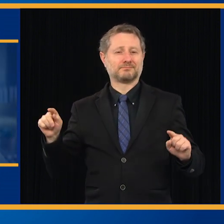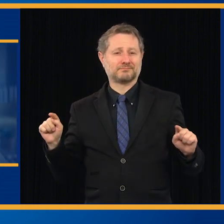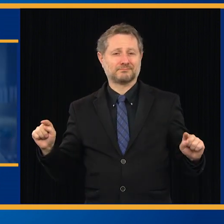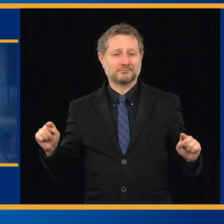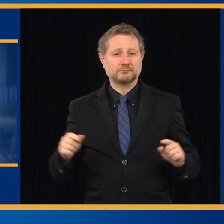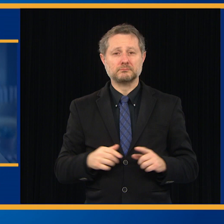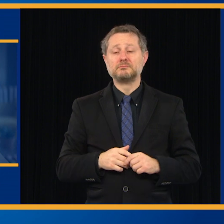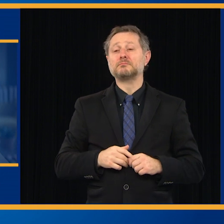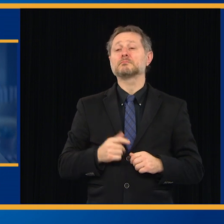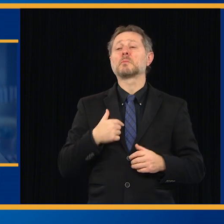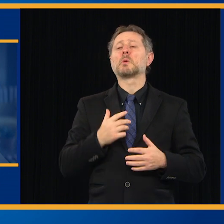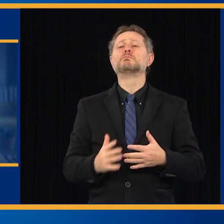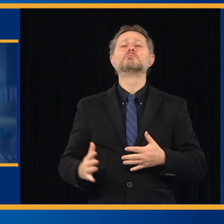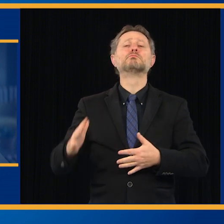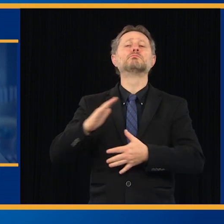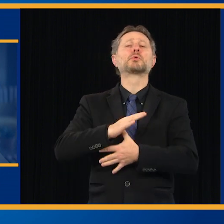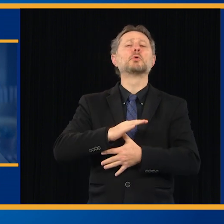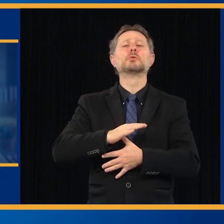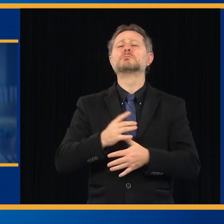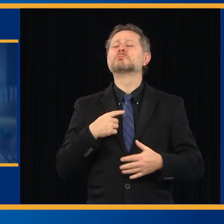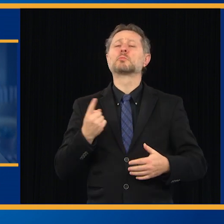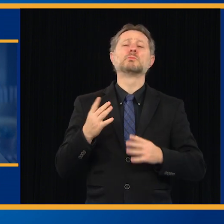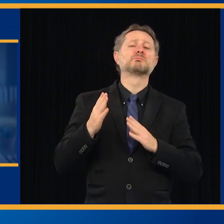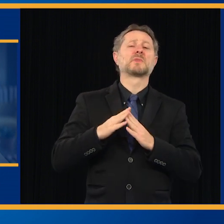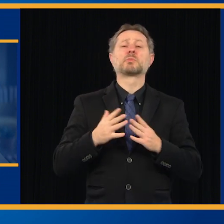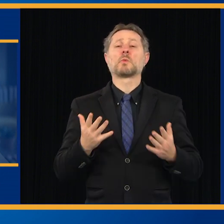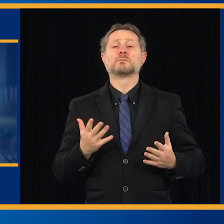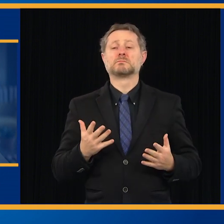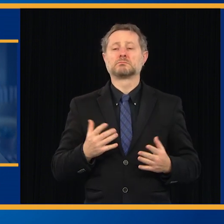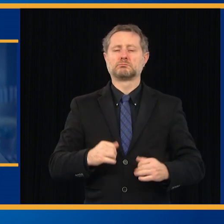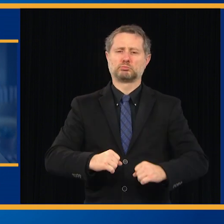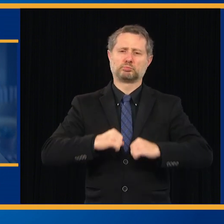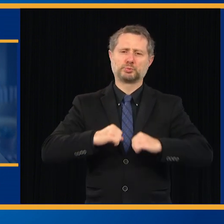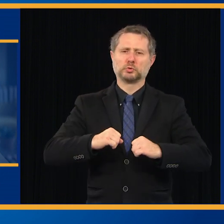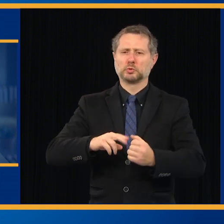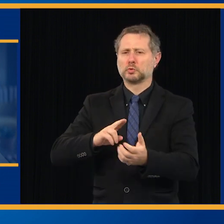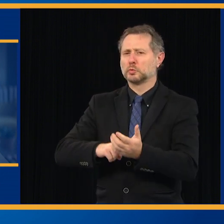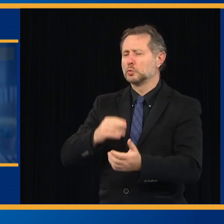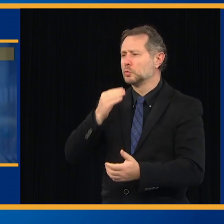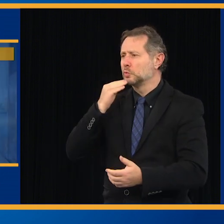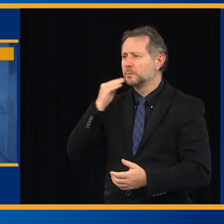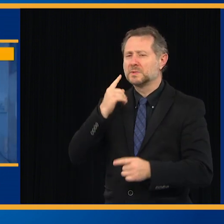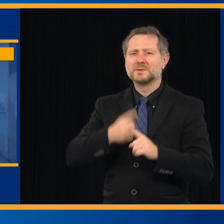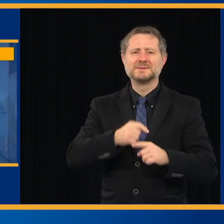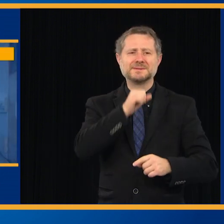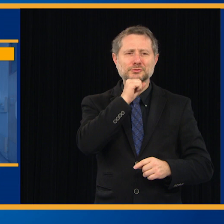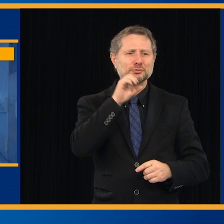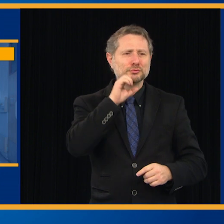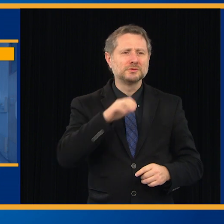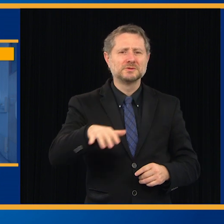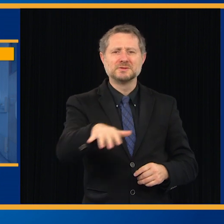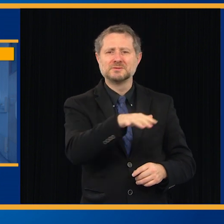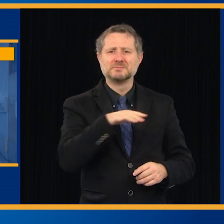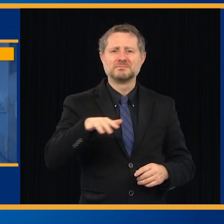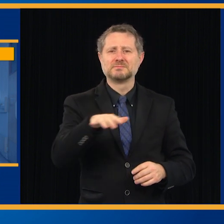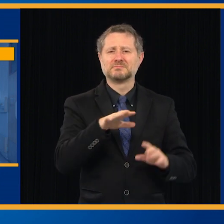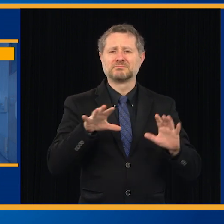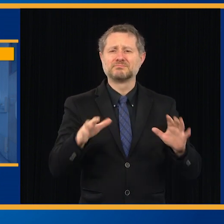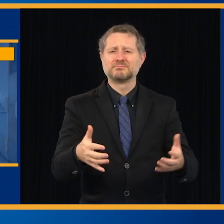of our top priorities is protecting people in nursing homes and seniors. This is where